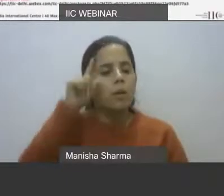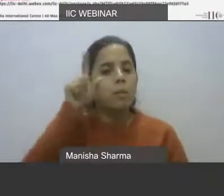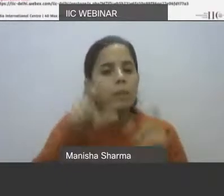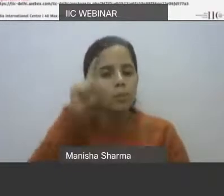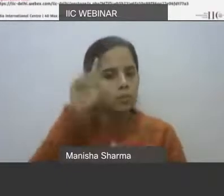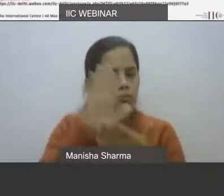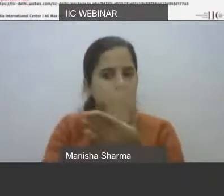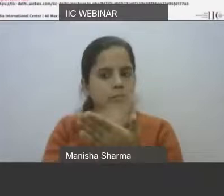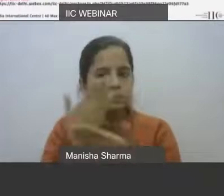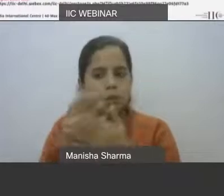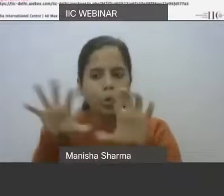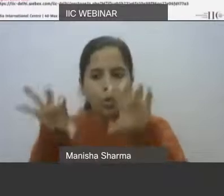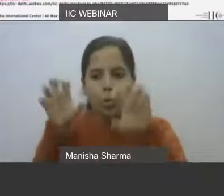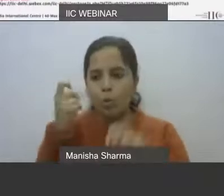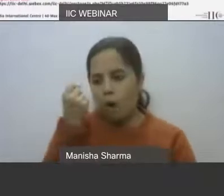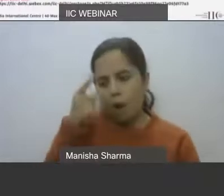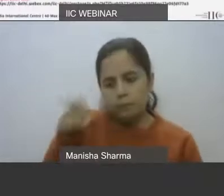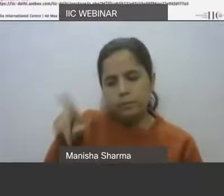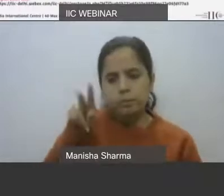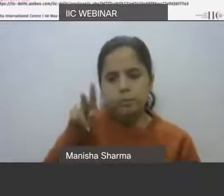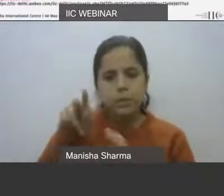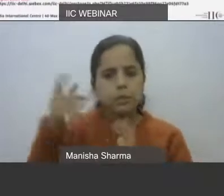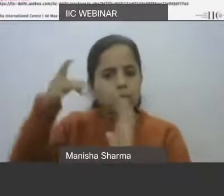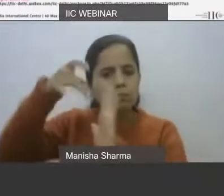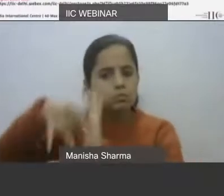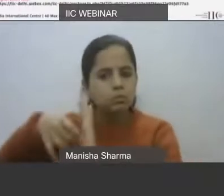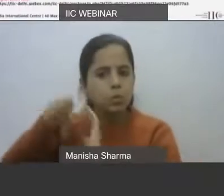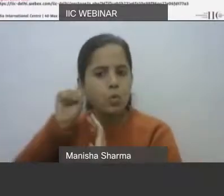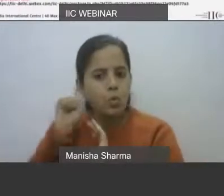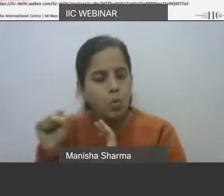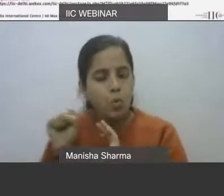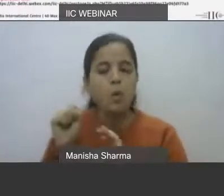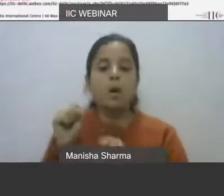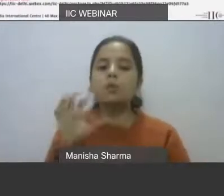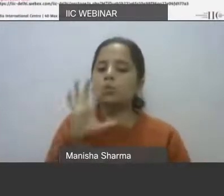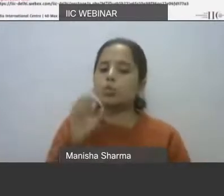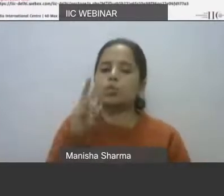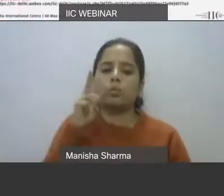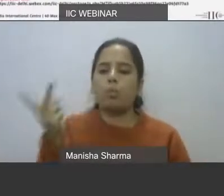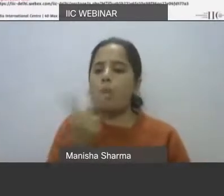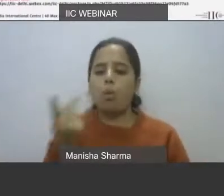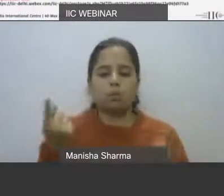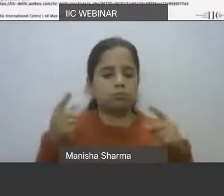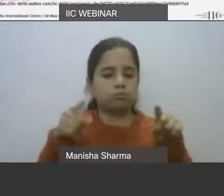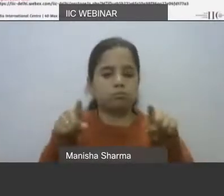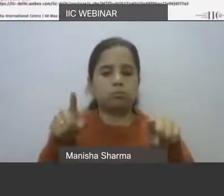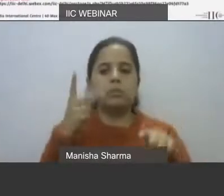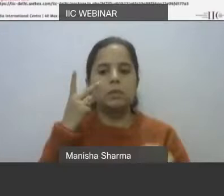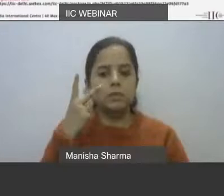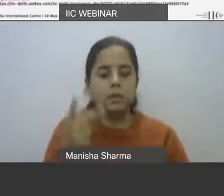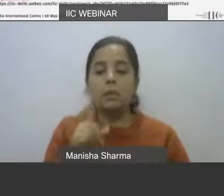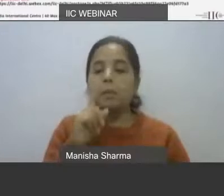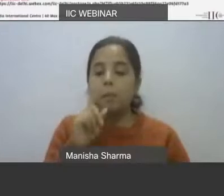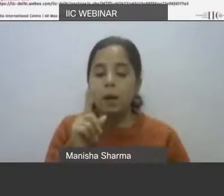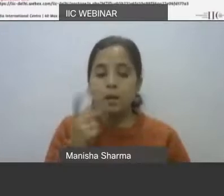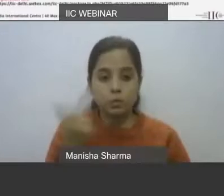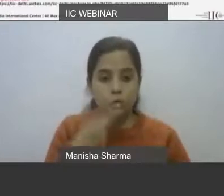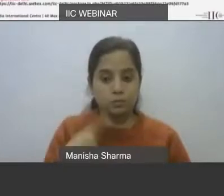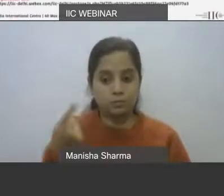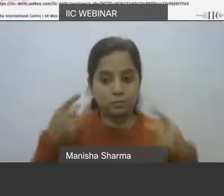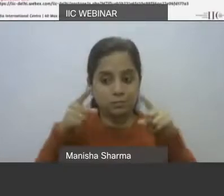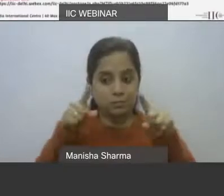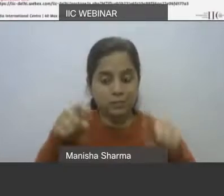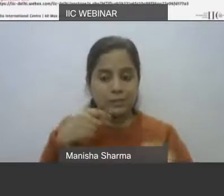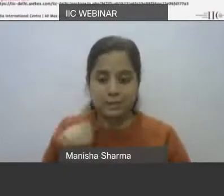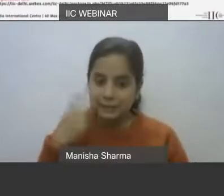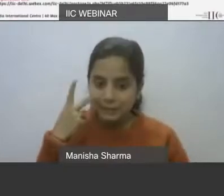looking at the constitutional provisions in close scrutiny and by looking at them together. What happens when we look at them